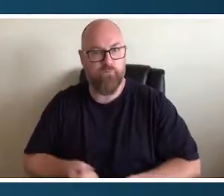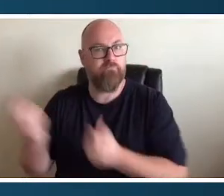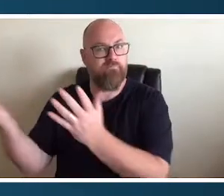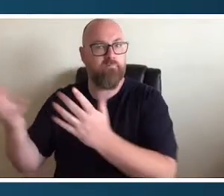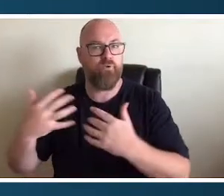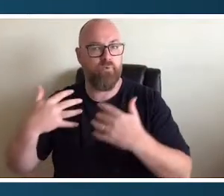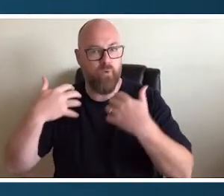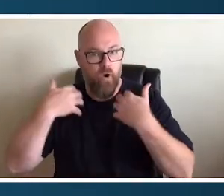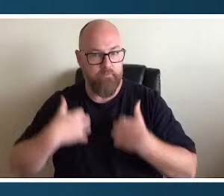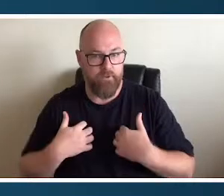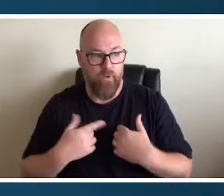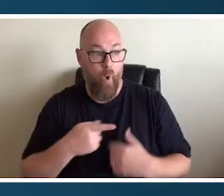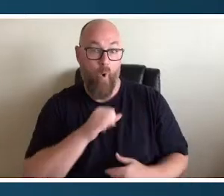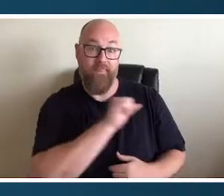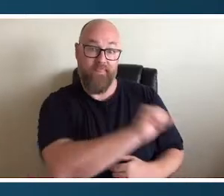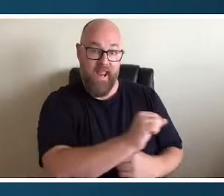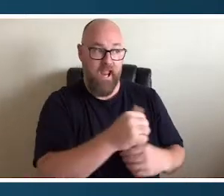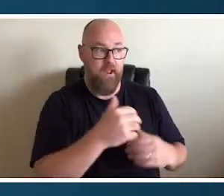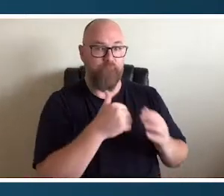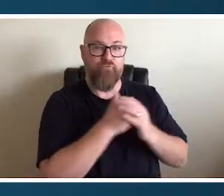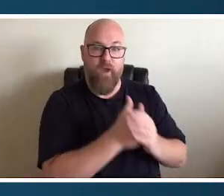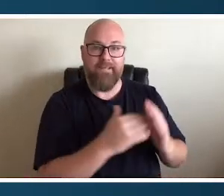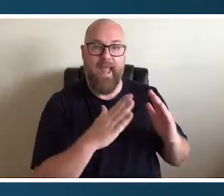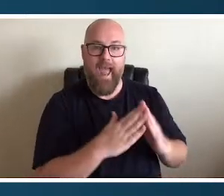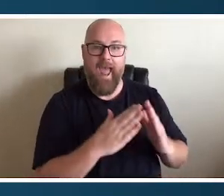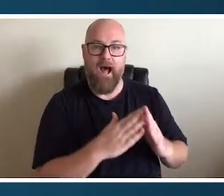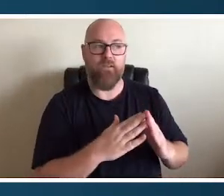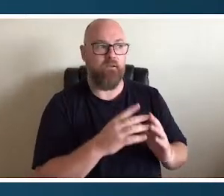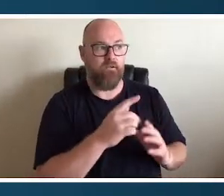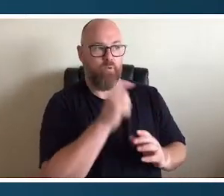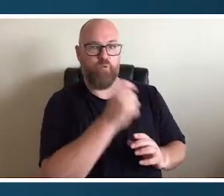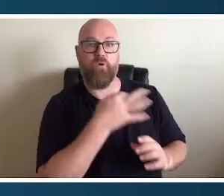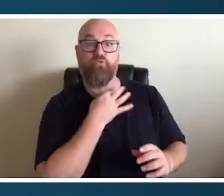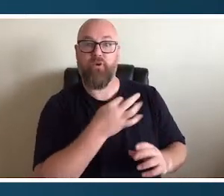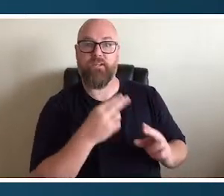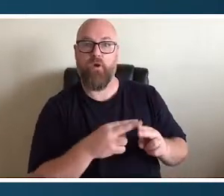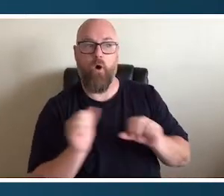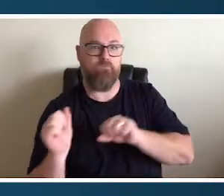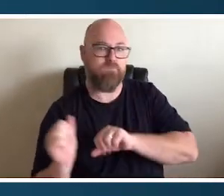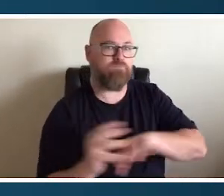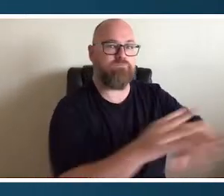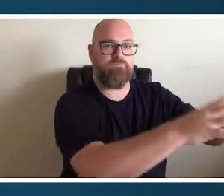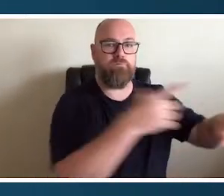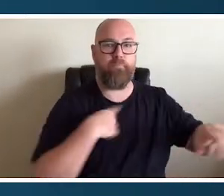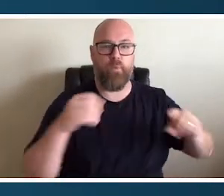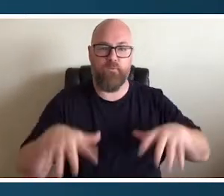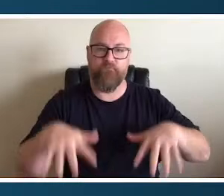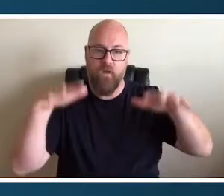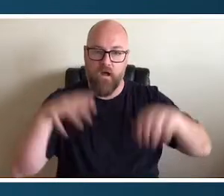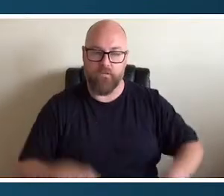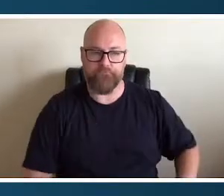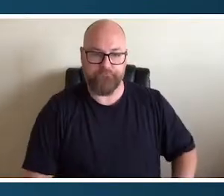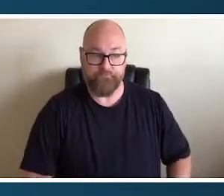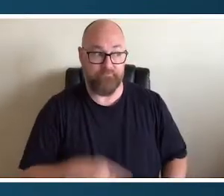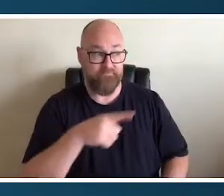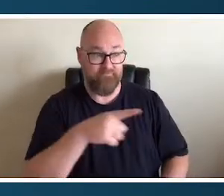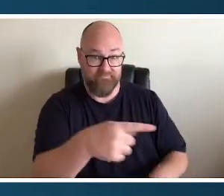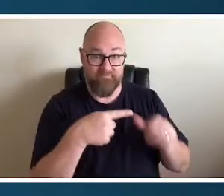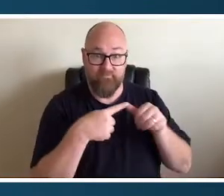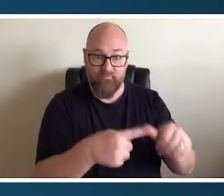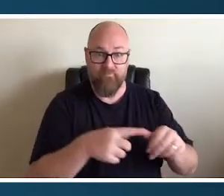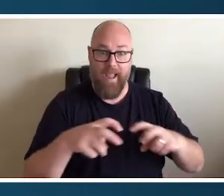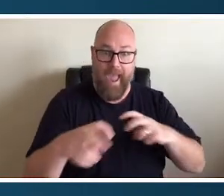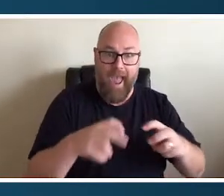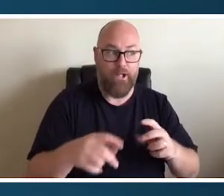away by a flood. They respond because acting, doing, is the genetic imperative we have as a